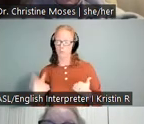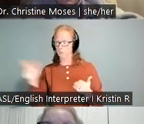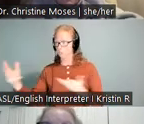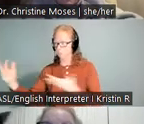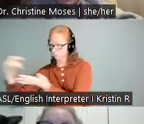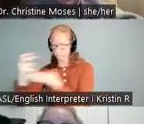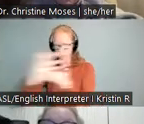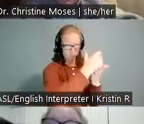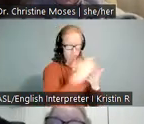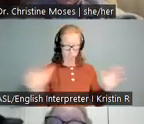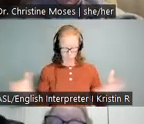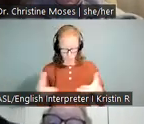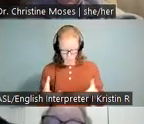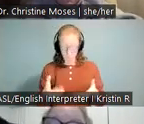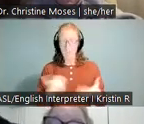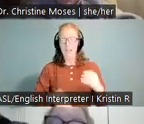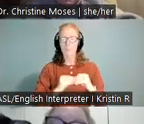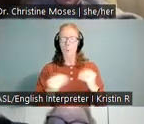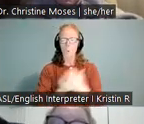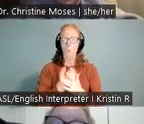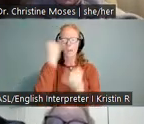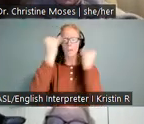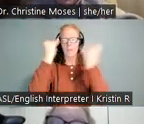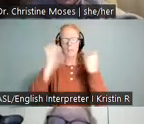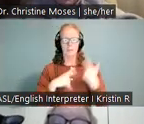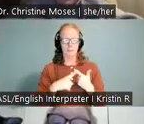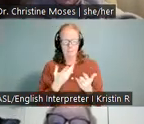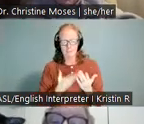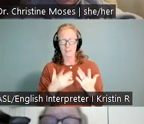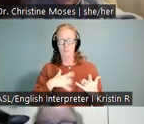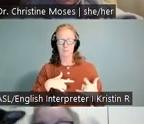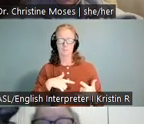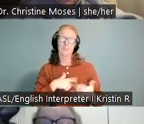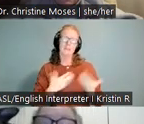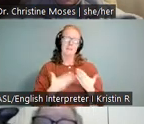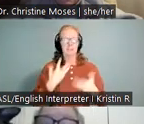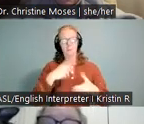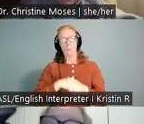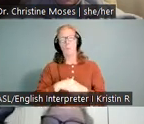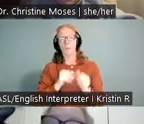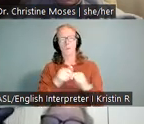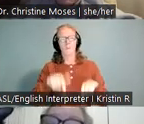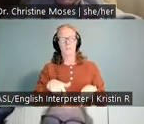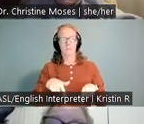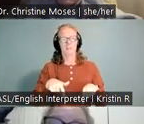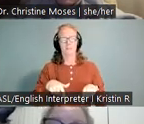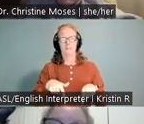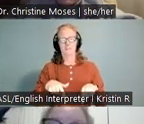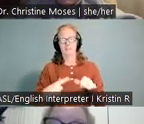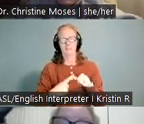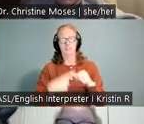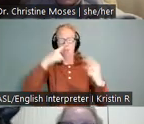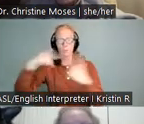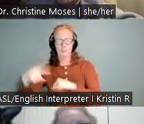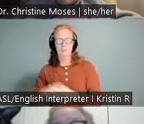see if we can find any more ideas in there of things that we might want to incorporate into the draft areas of